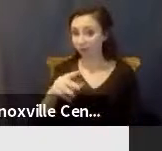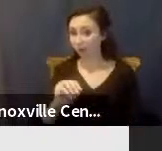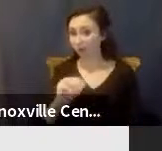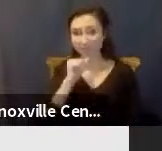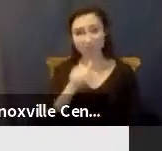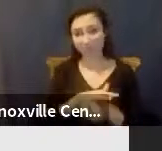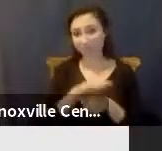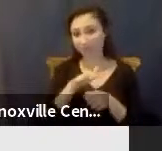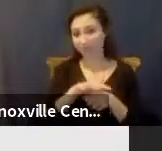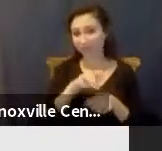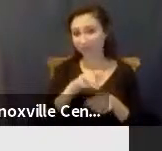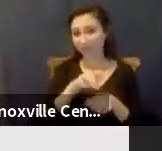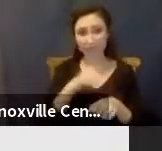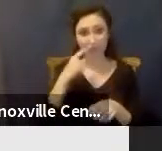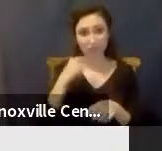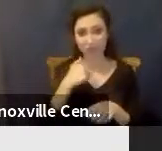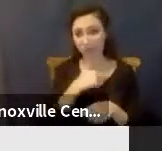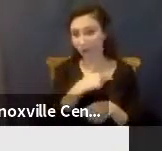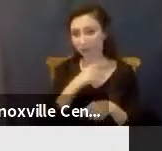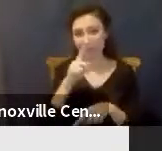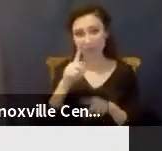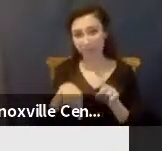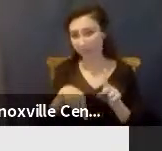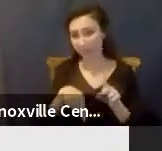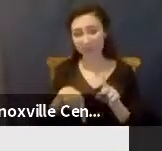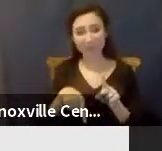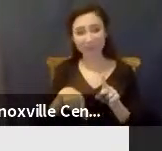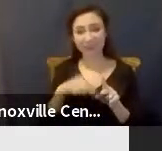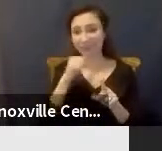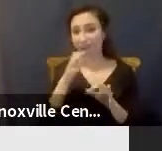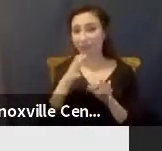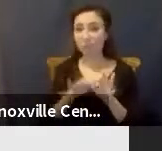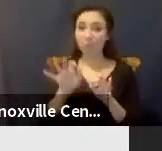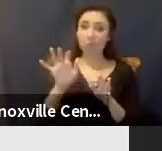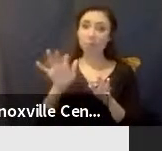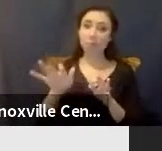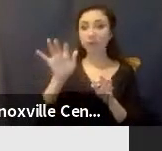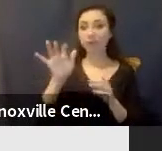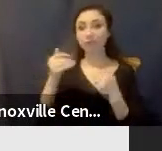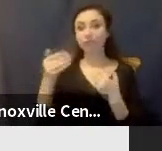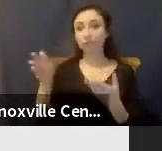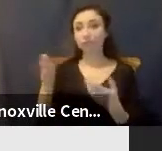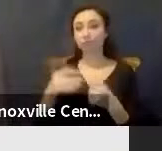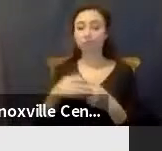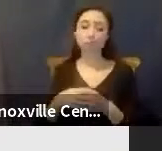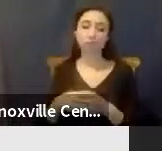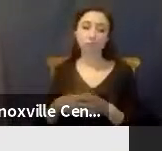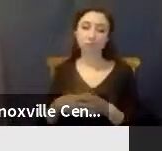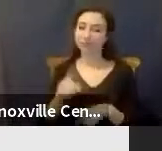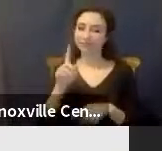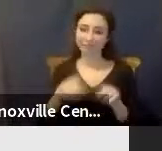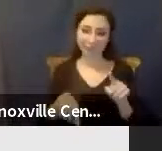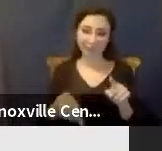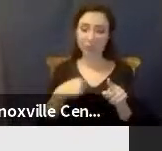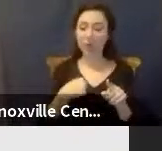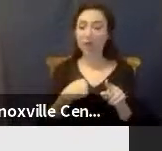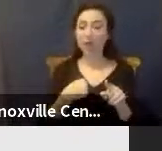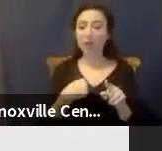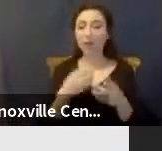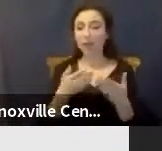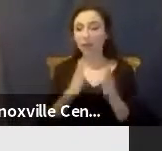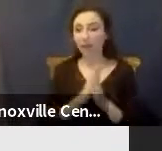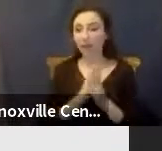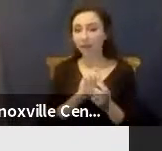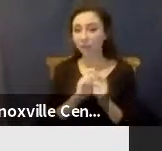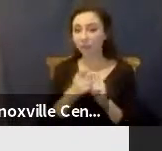be able to do that. It's not as simple as just pushing a button. So I would ask that we change 3